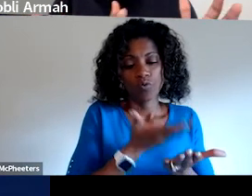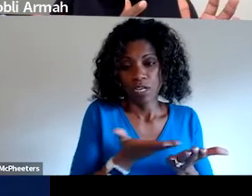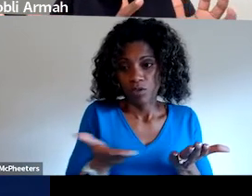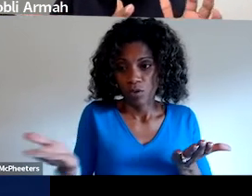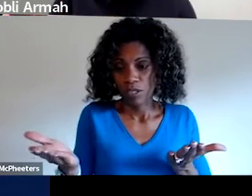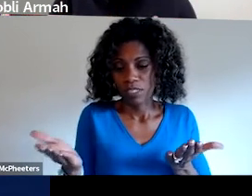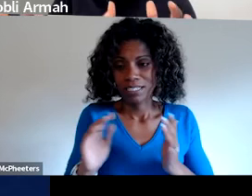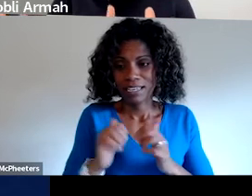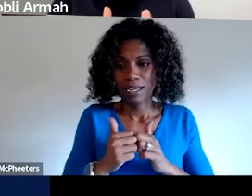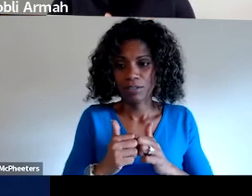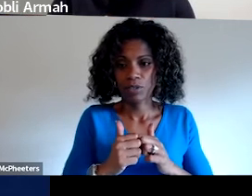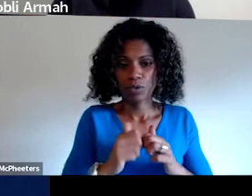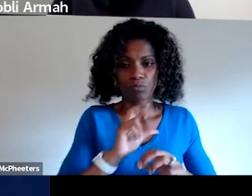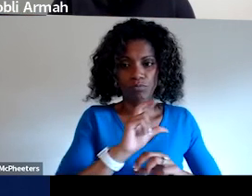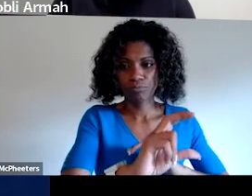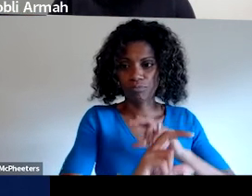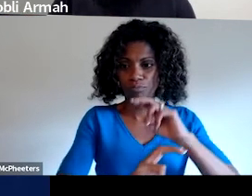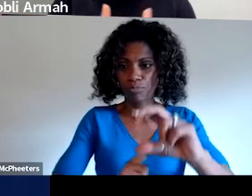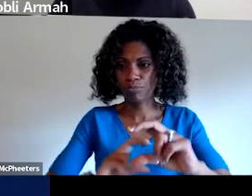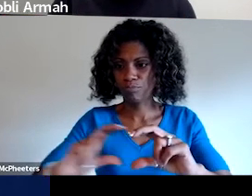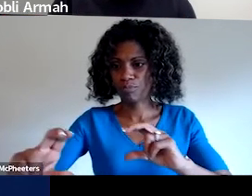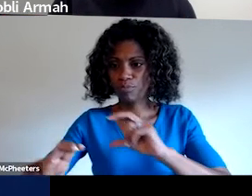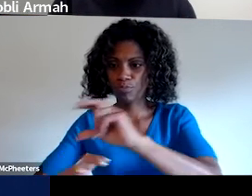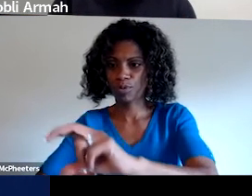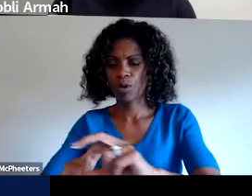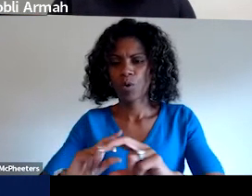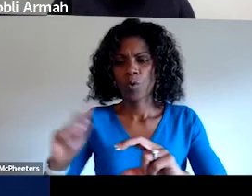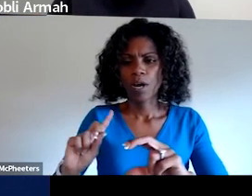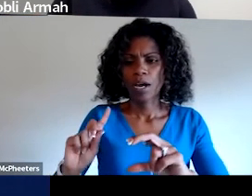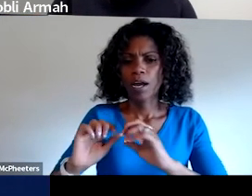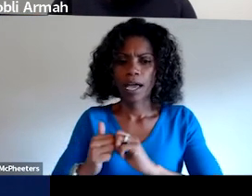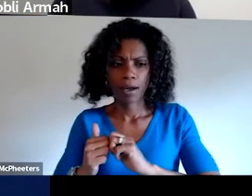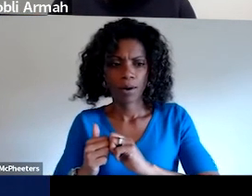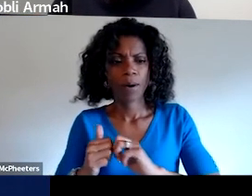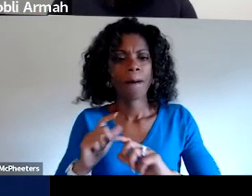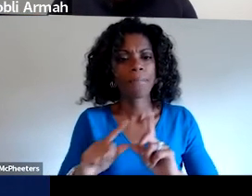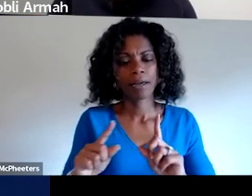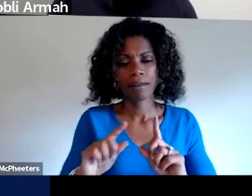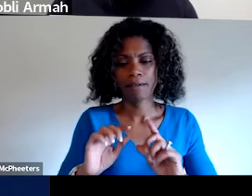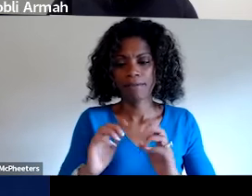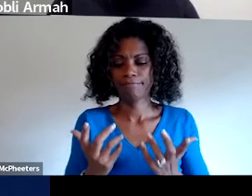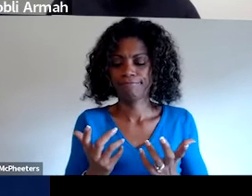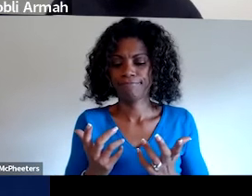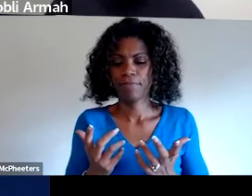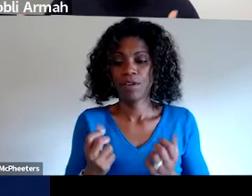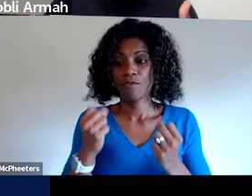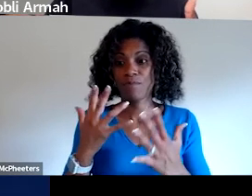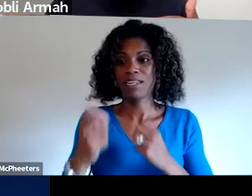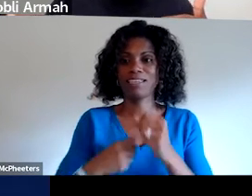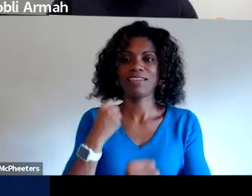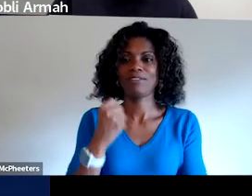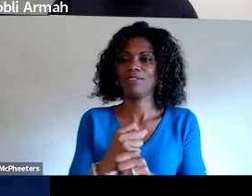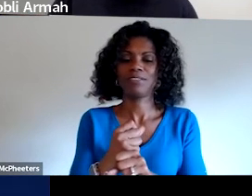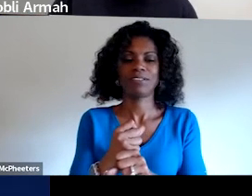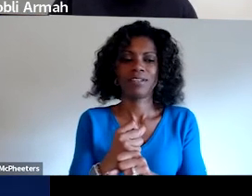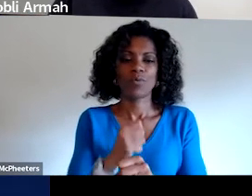needed because we've never made those type of investments or those bold investments as a country, you know, in decades. And so we needed that